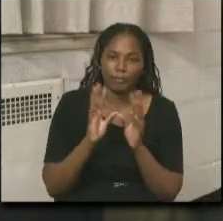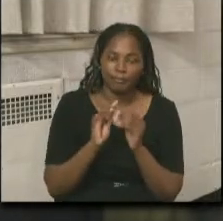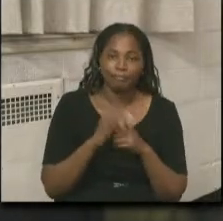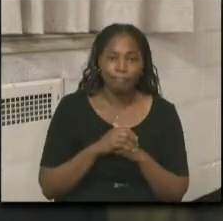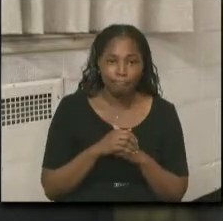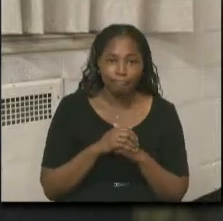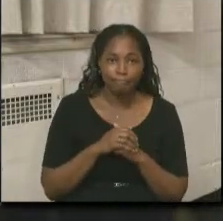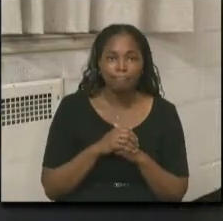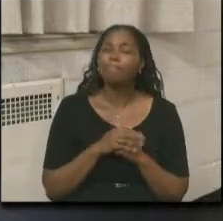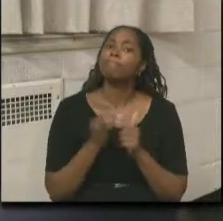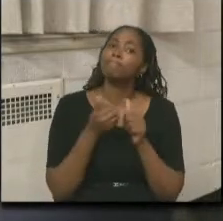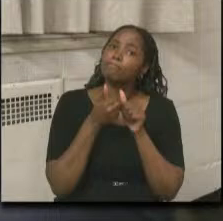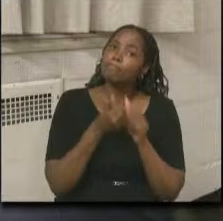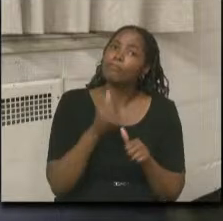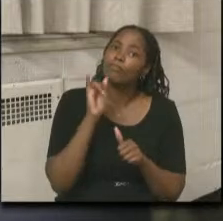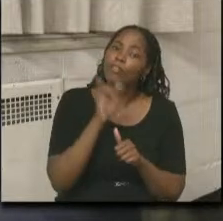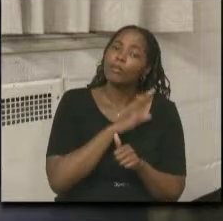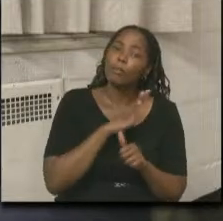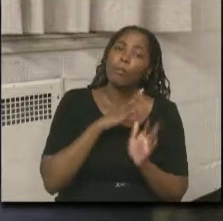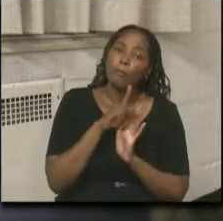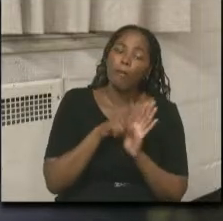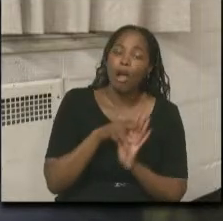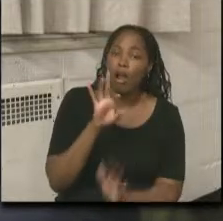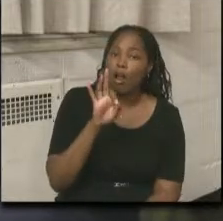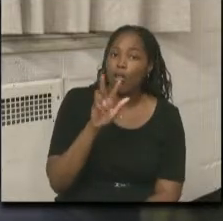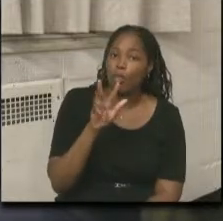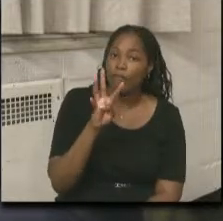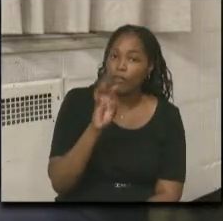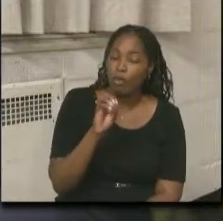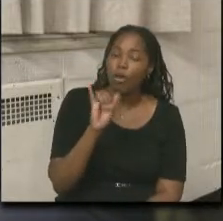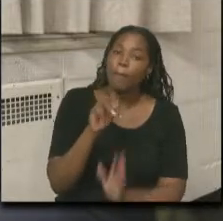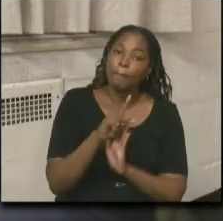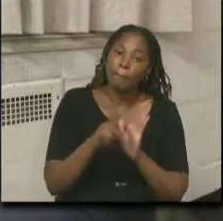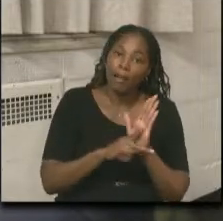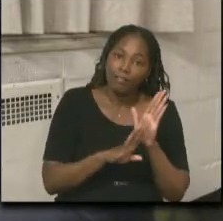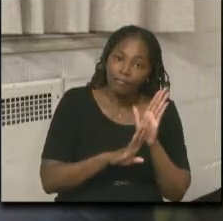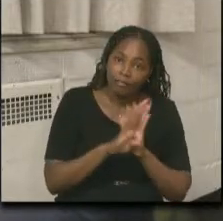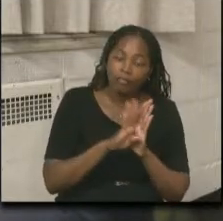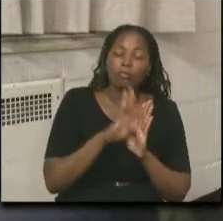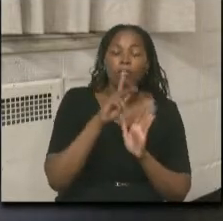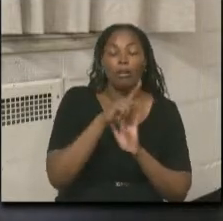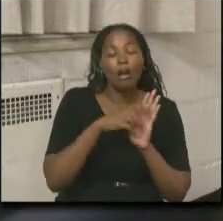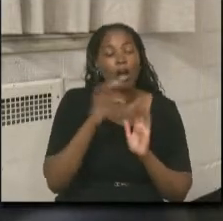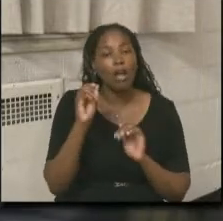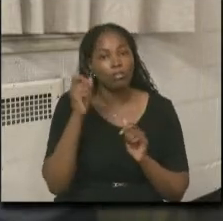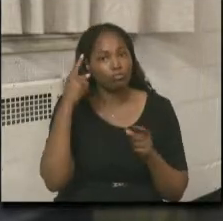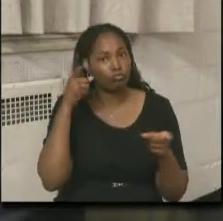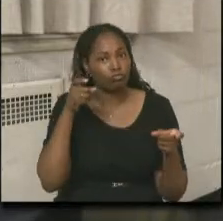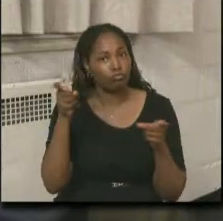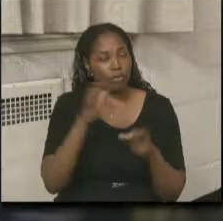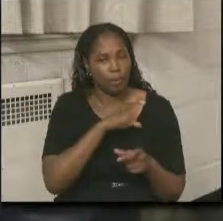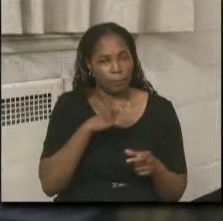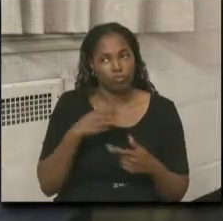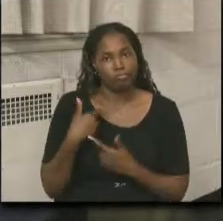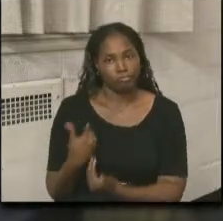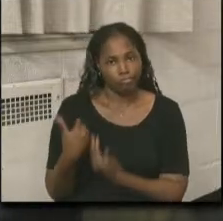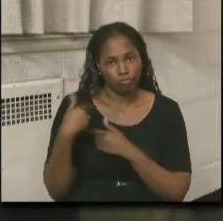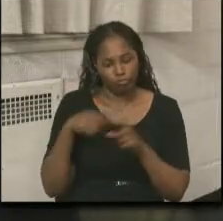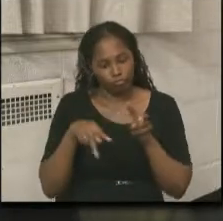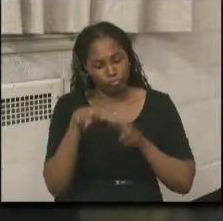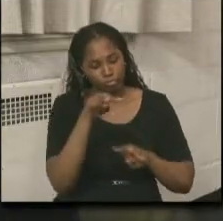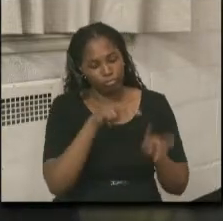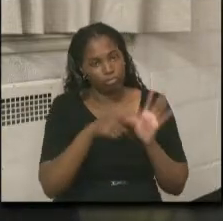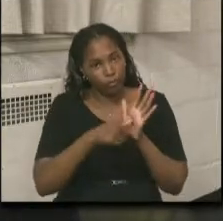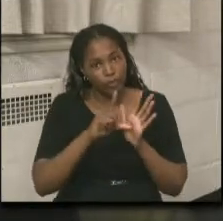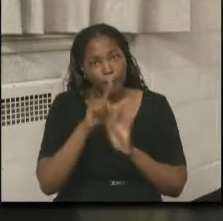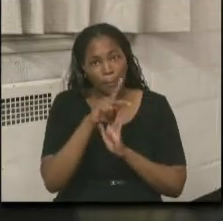In keeping with the Board Policy 9340, policy development, the Policy and Governance Committee is responsible for reviewing policies,